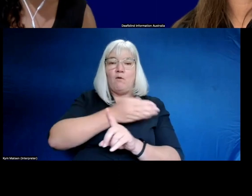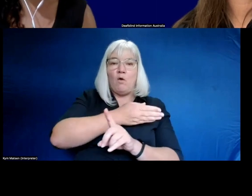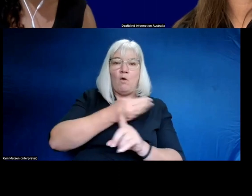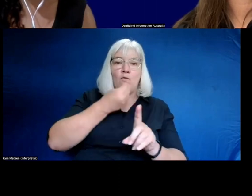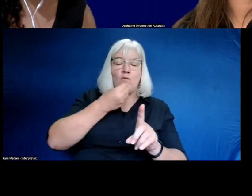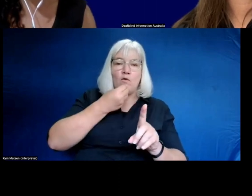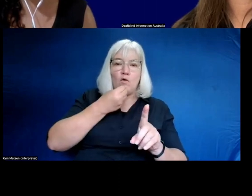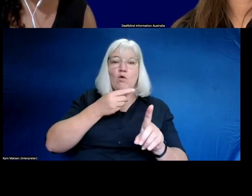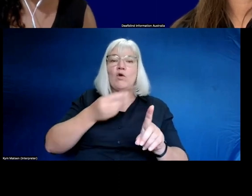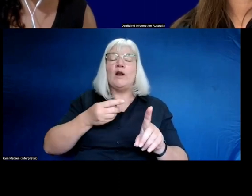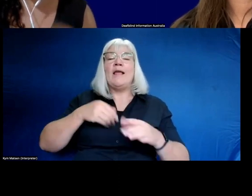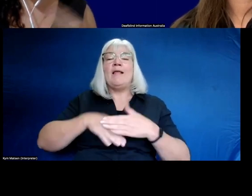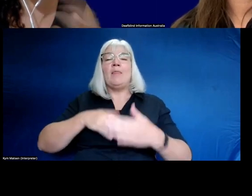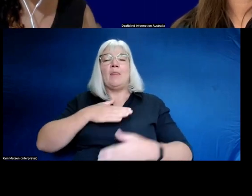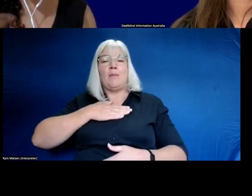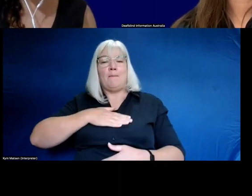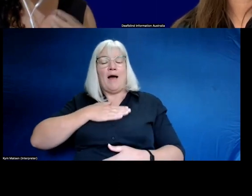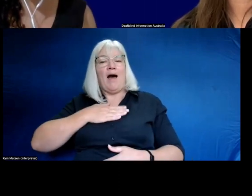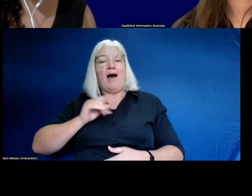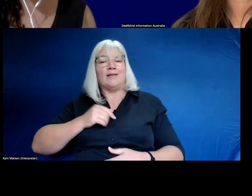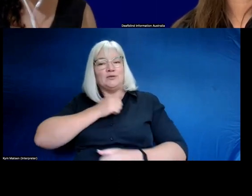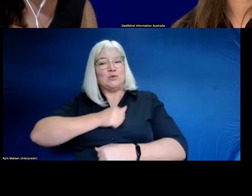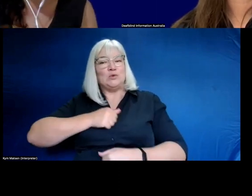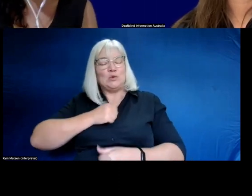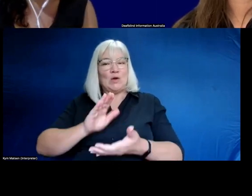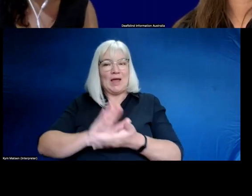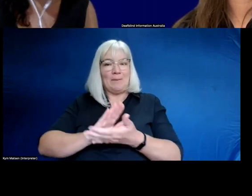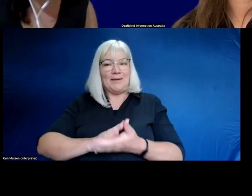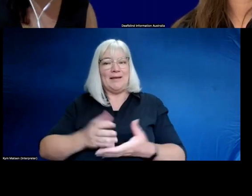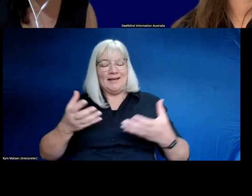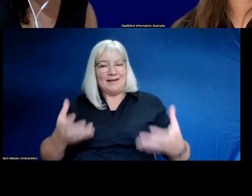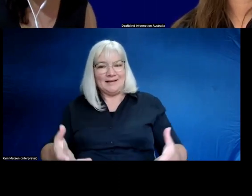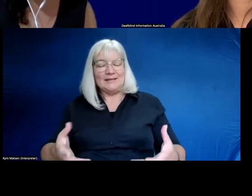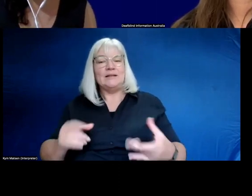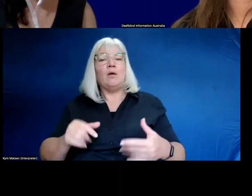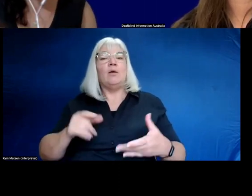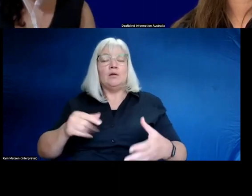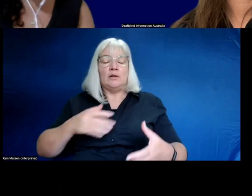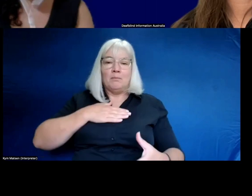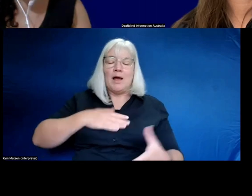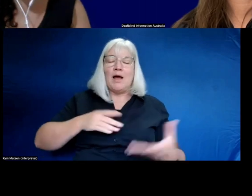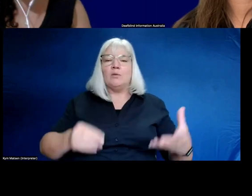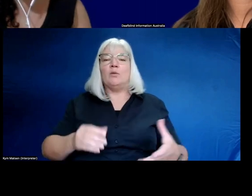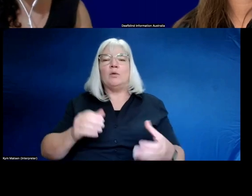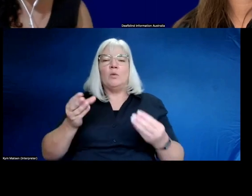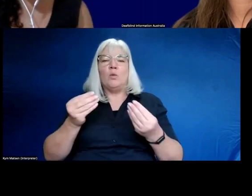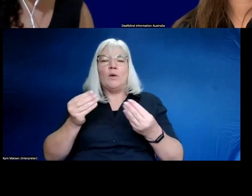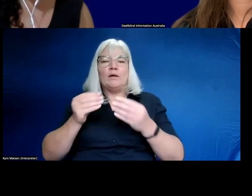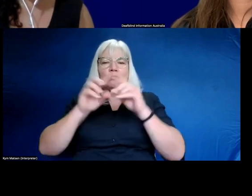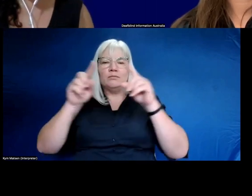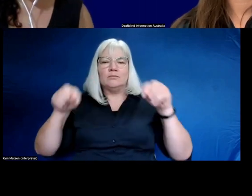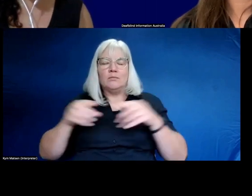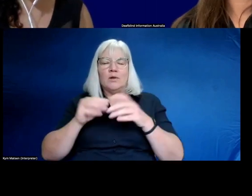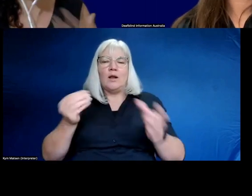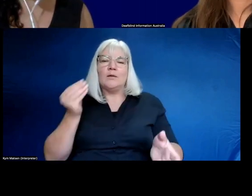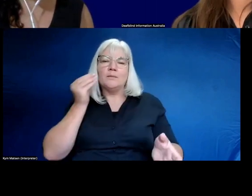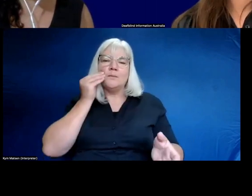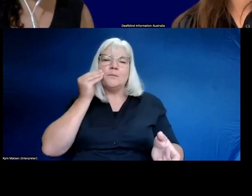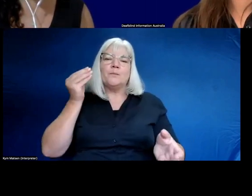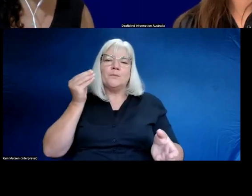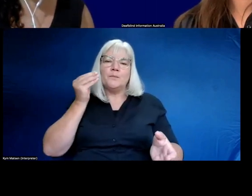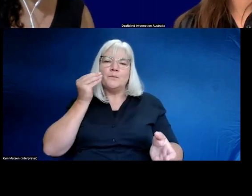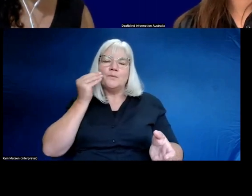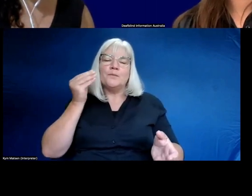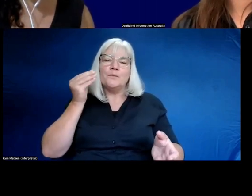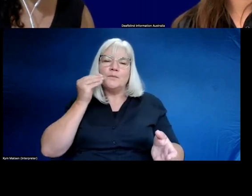and relaxed in the bath. So we got her used to having touch on her face with a wet washcloth before we moved to food. So there's some examples.